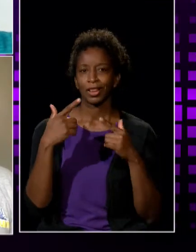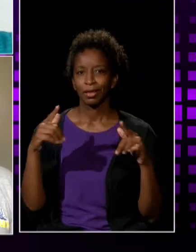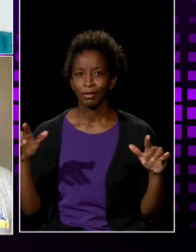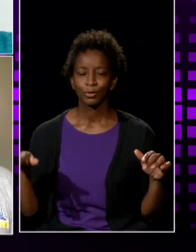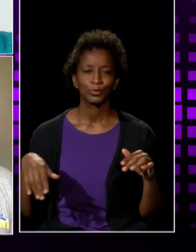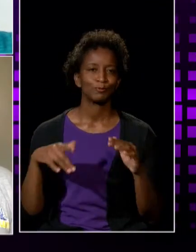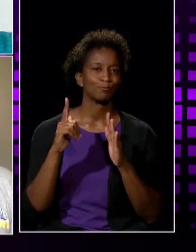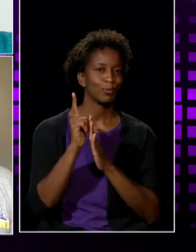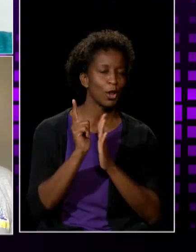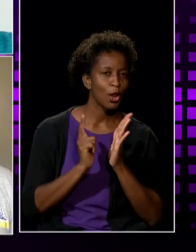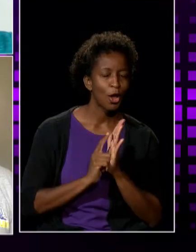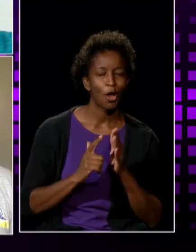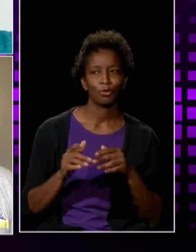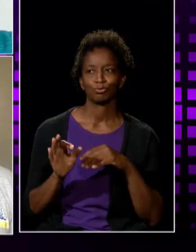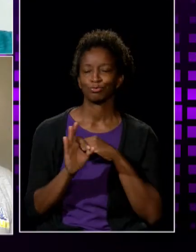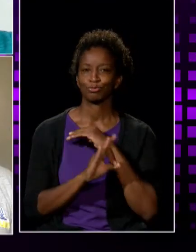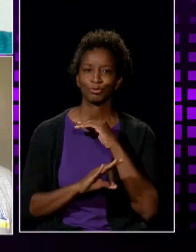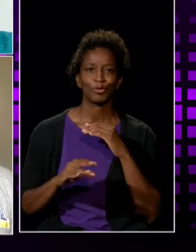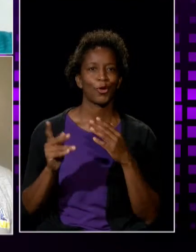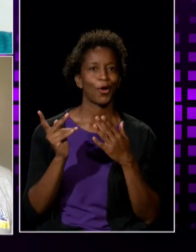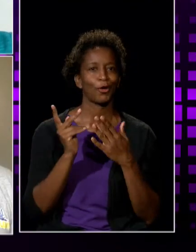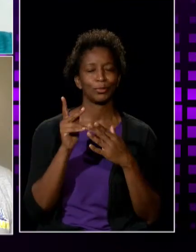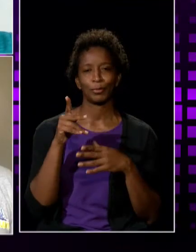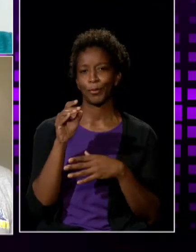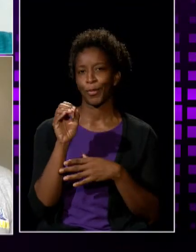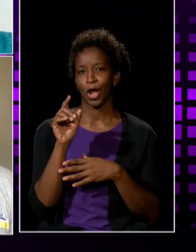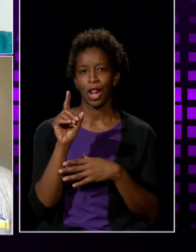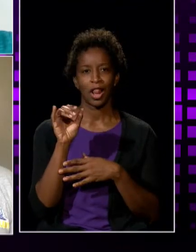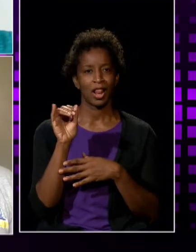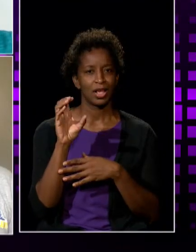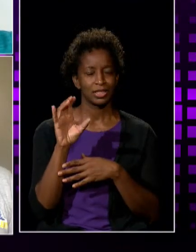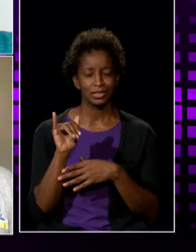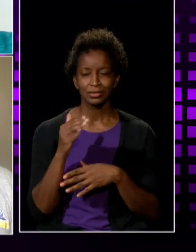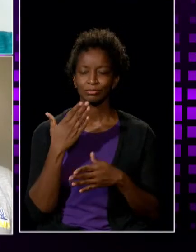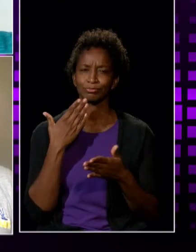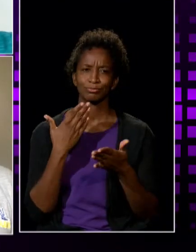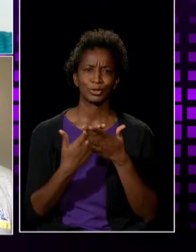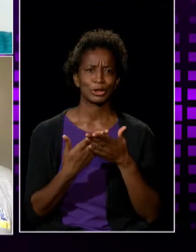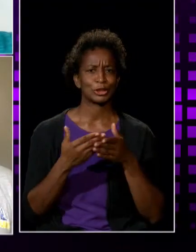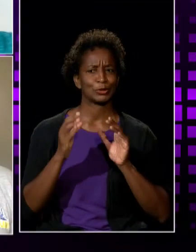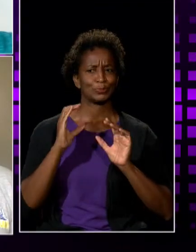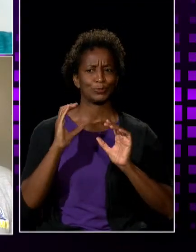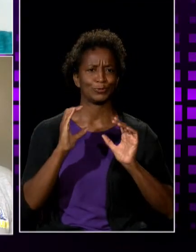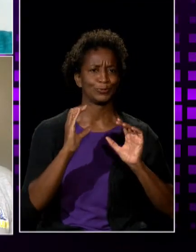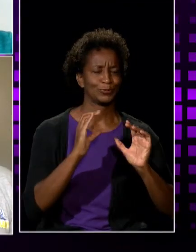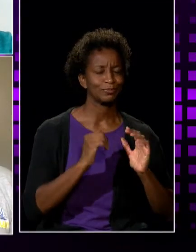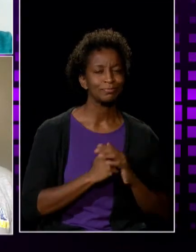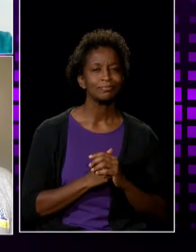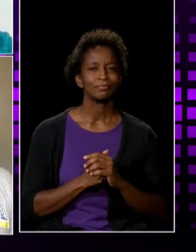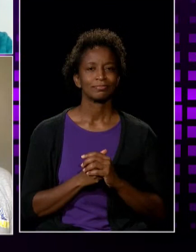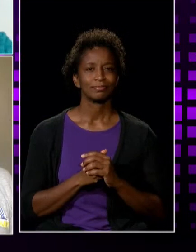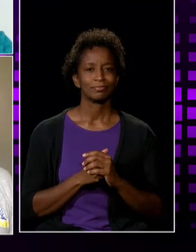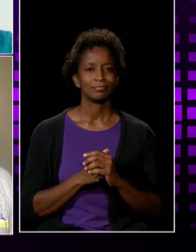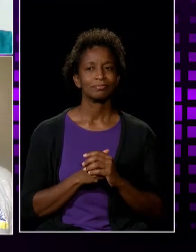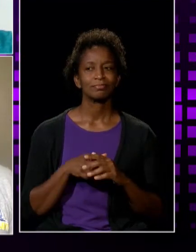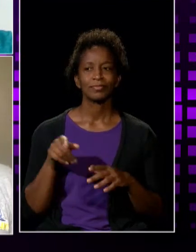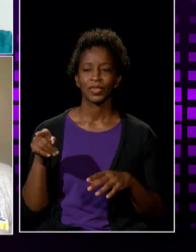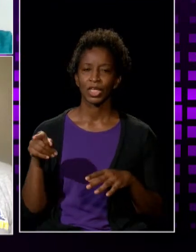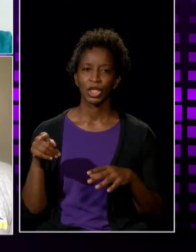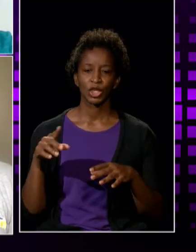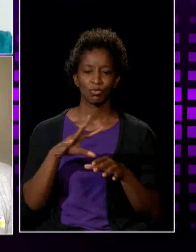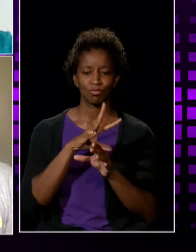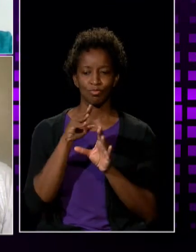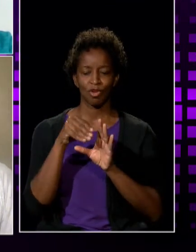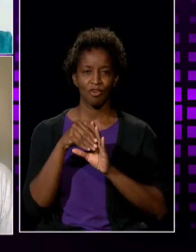foreign policy, effective communication, a well-versed man. He's a prominent national and international debater.